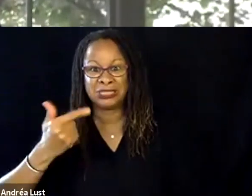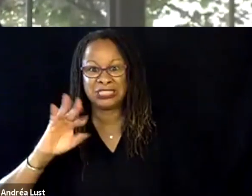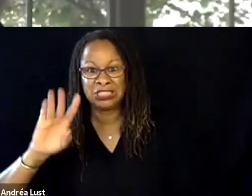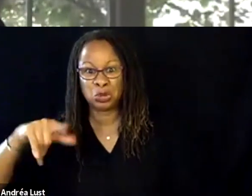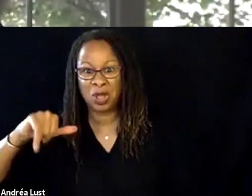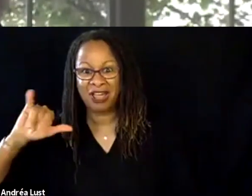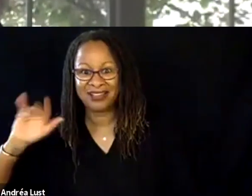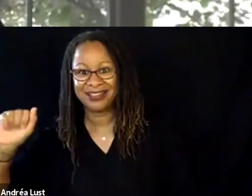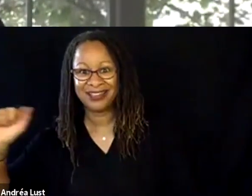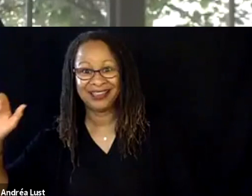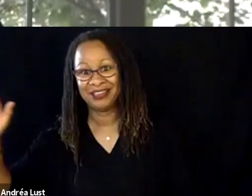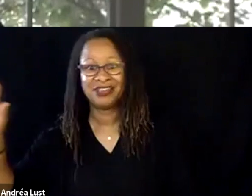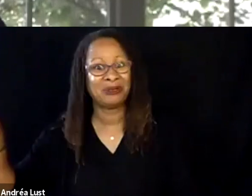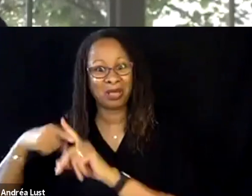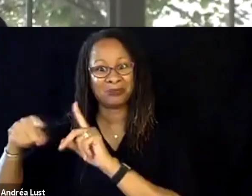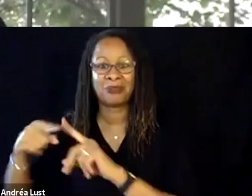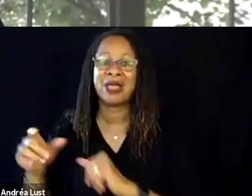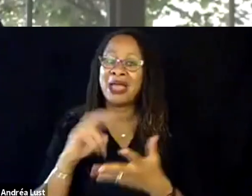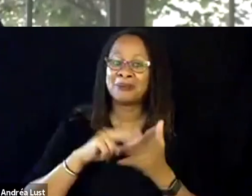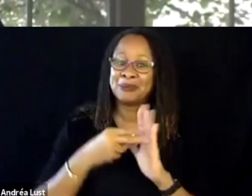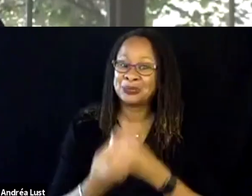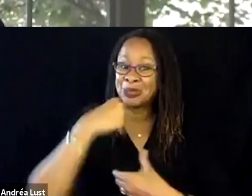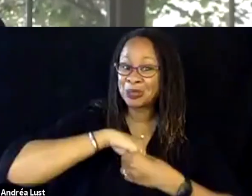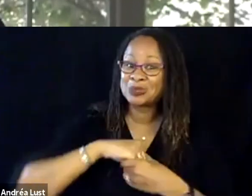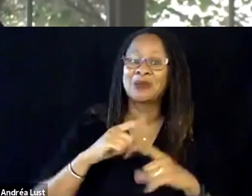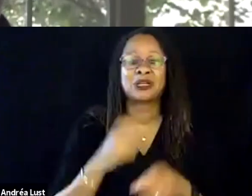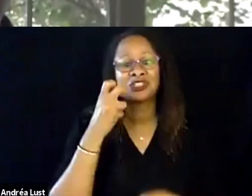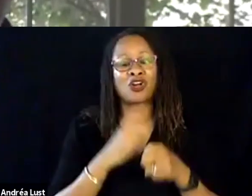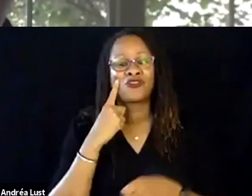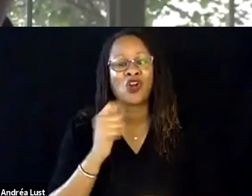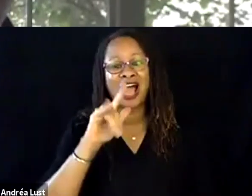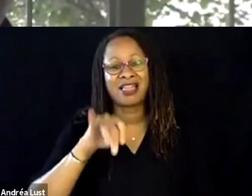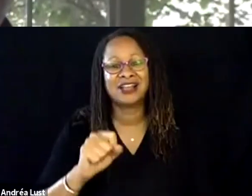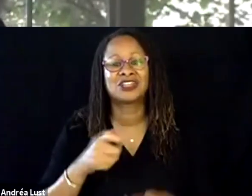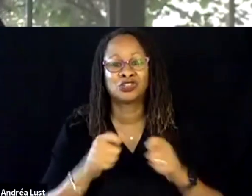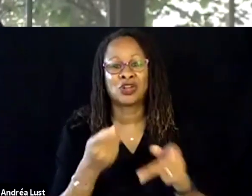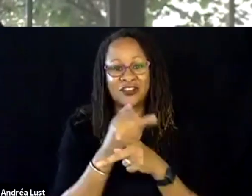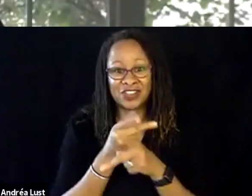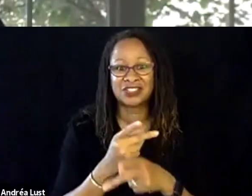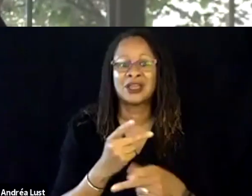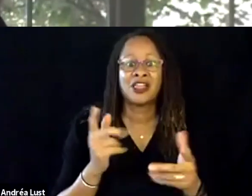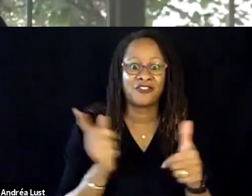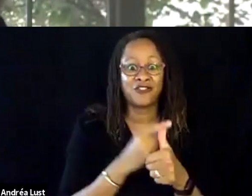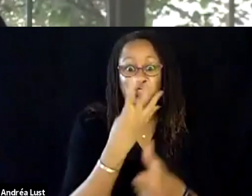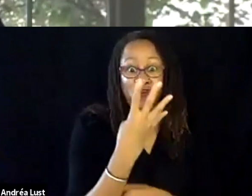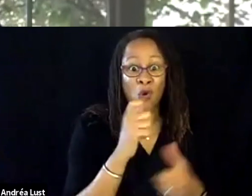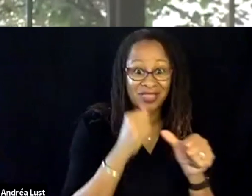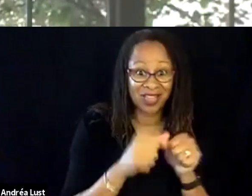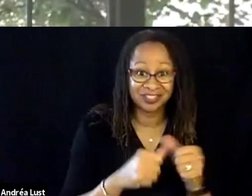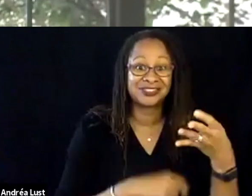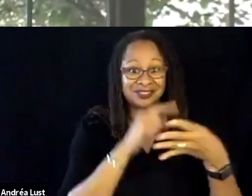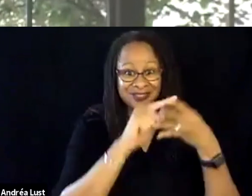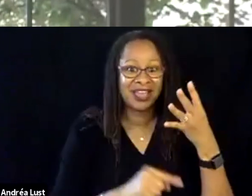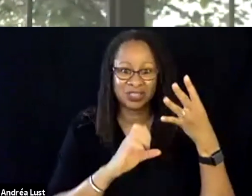is important to be inclusive, of course, but it does make it hard for our allies who are still trying to just figure out the LGBT, much less the I, the Q, the